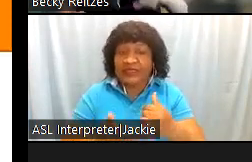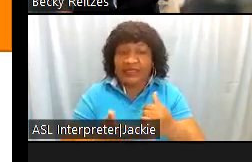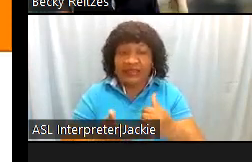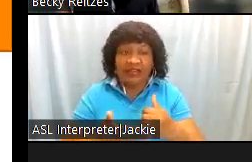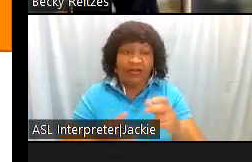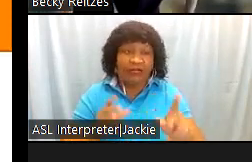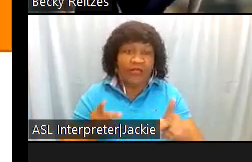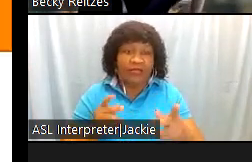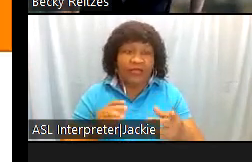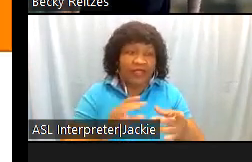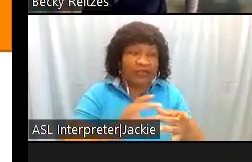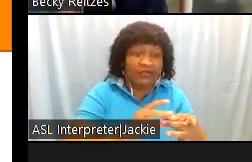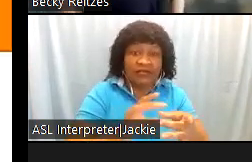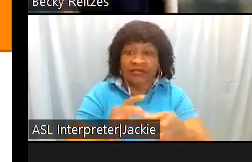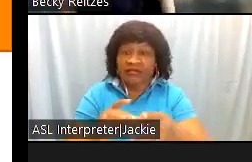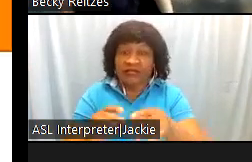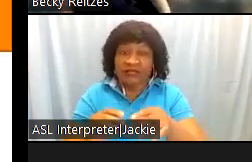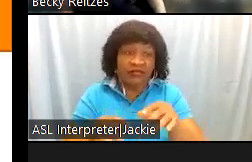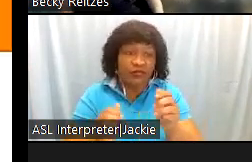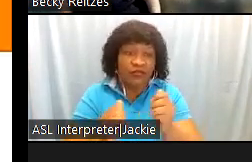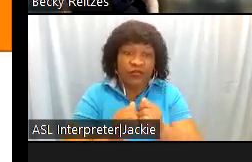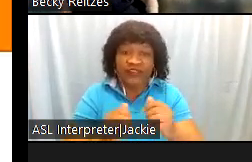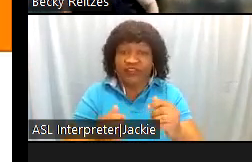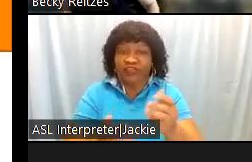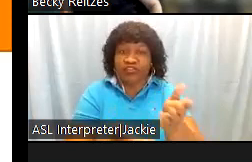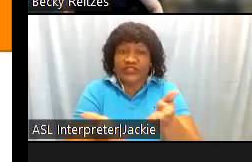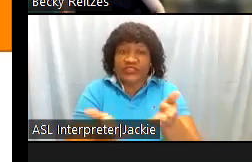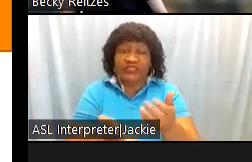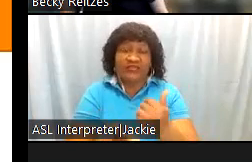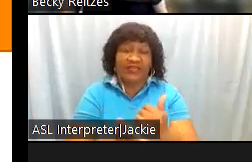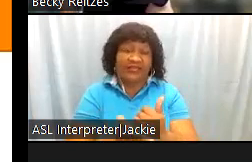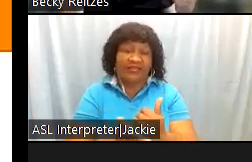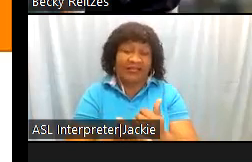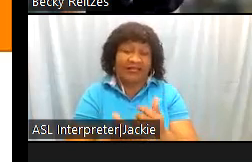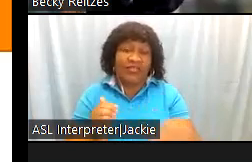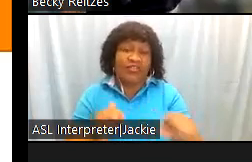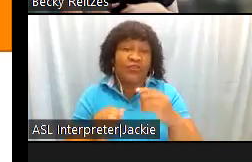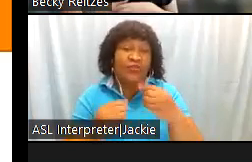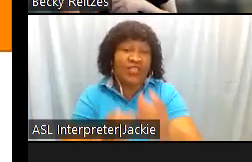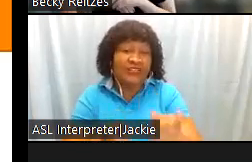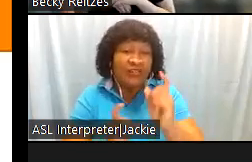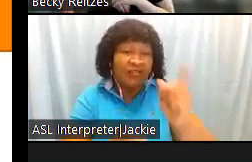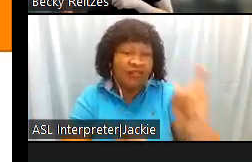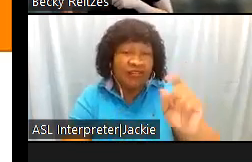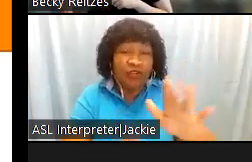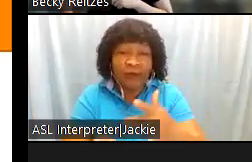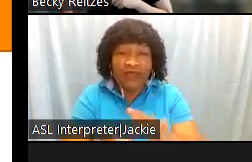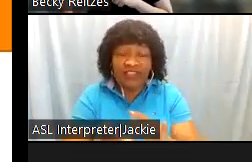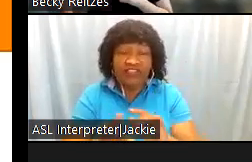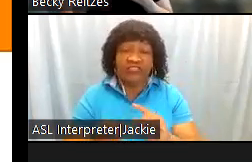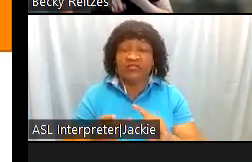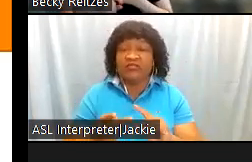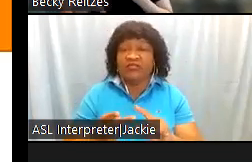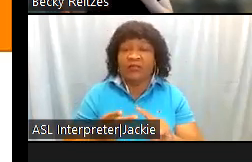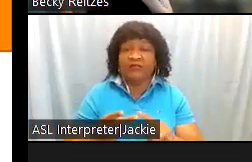people connect to services that will help them with medication delivery,